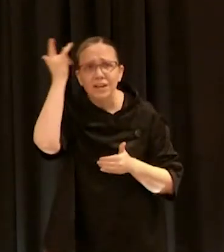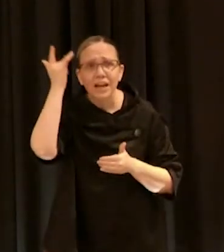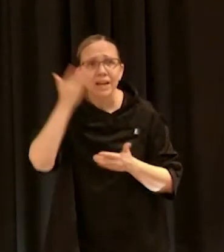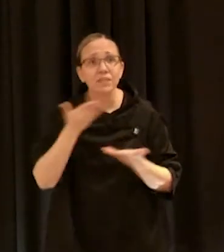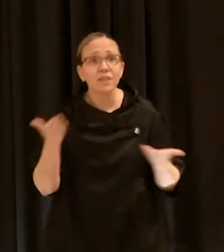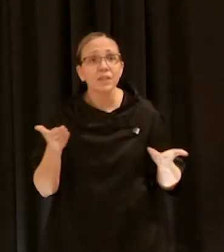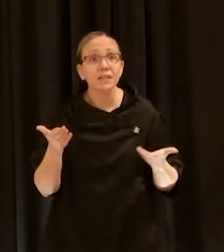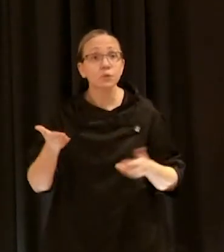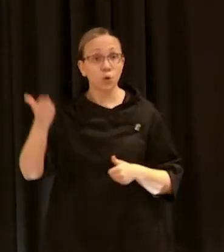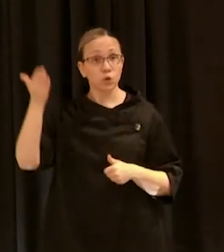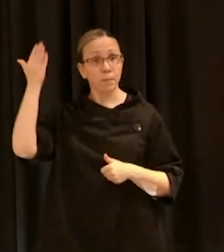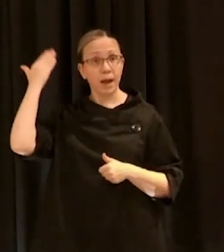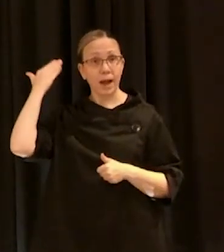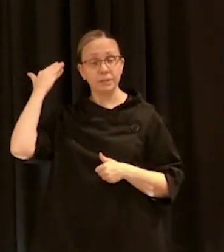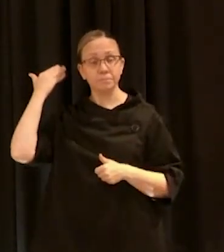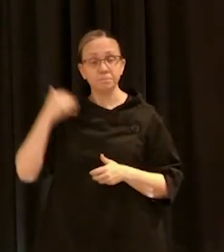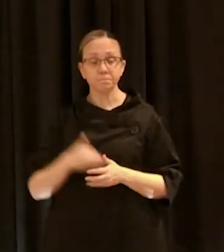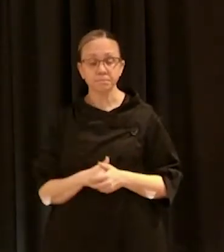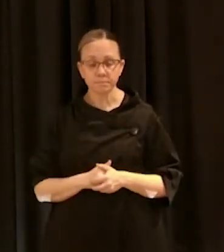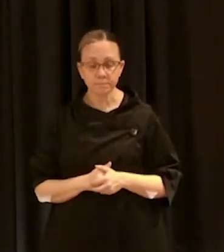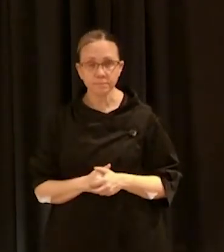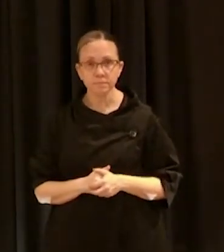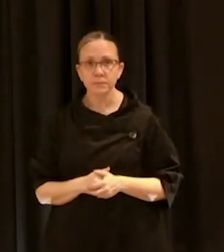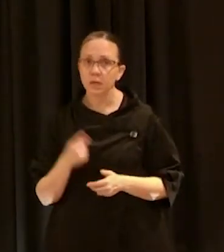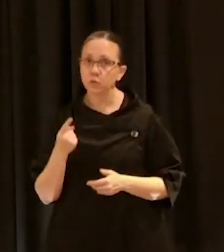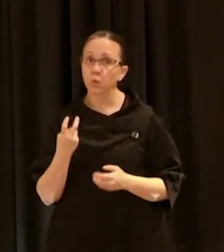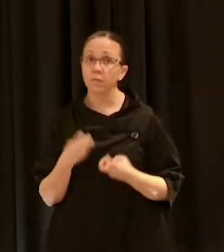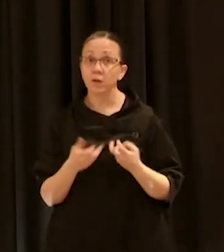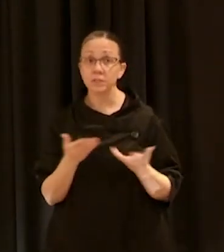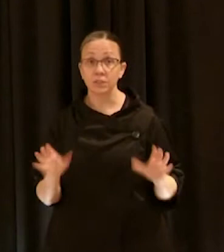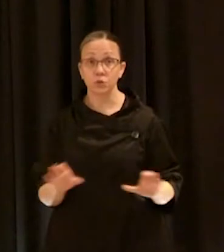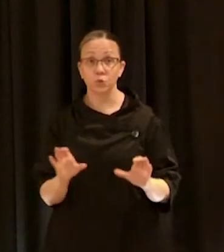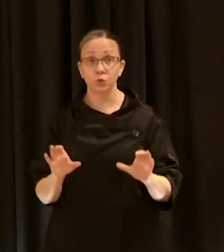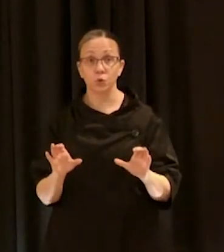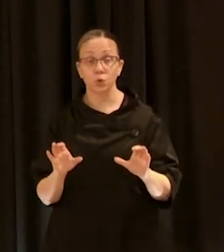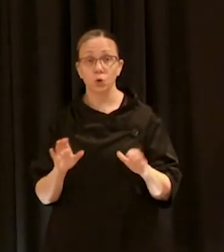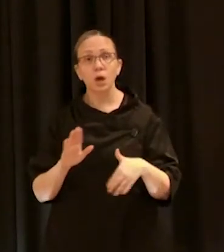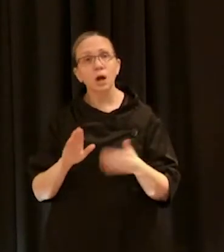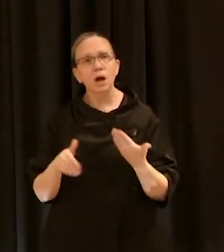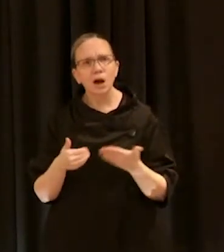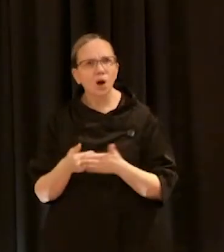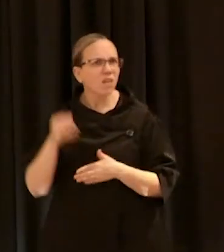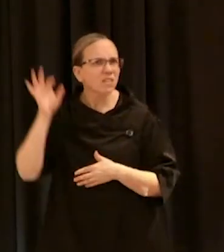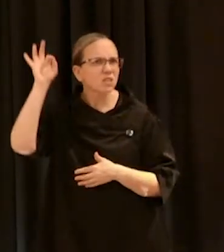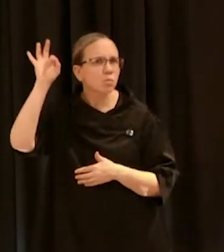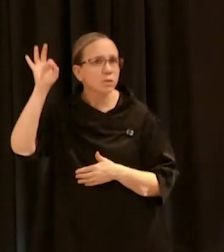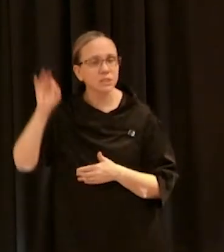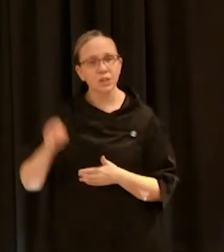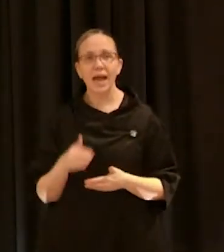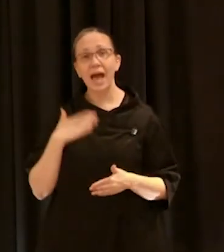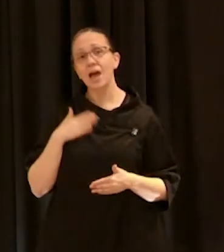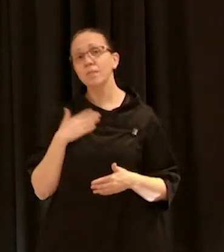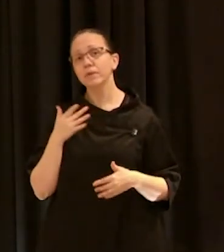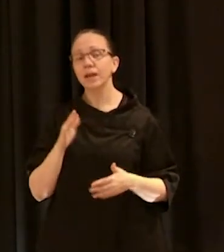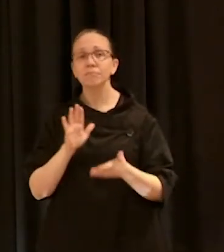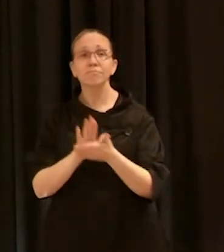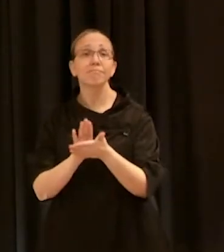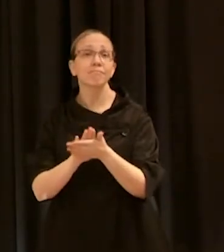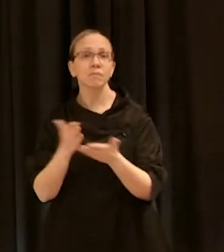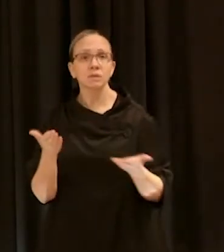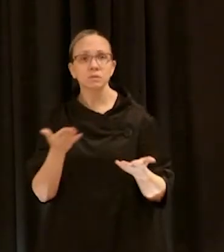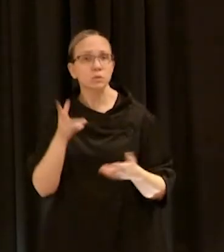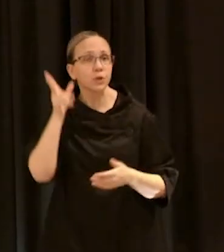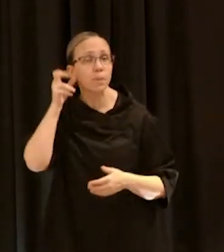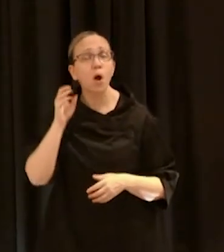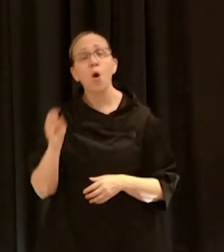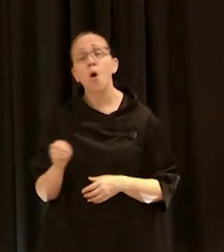things which are behind. It's one of the hardest things you'll ever do. All this little preachy, happy, clappy junk you hear